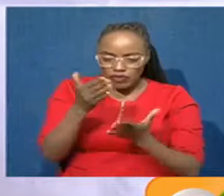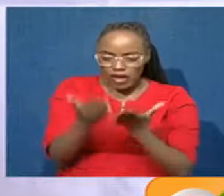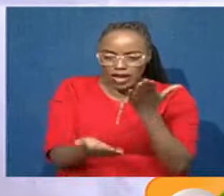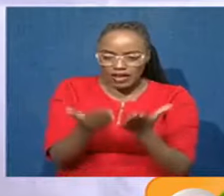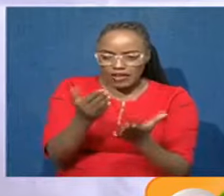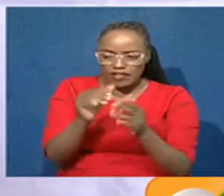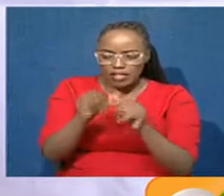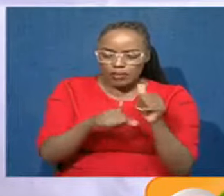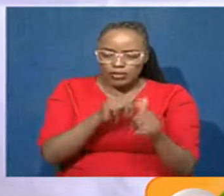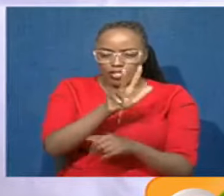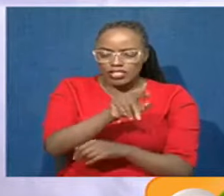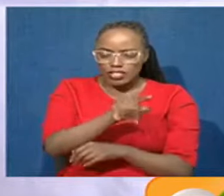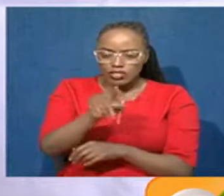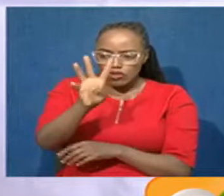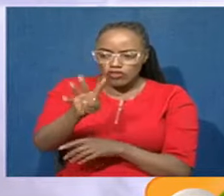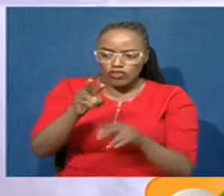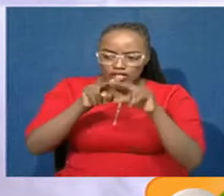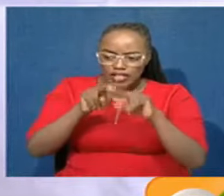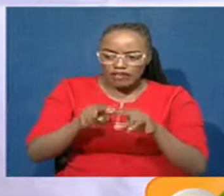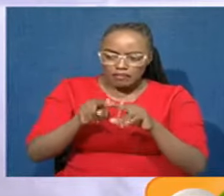of 3 to 4 dependents.